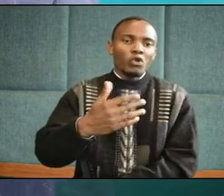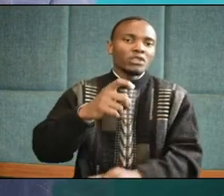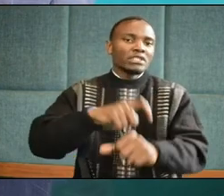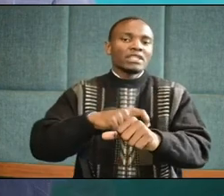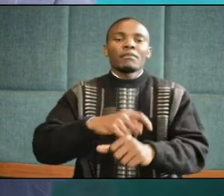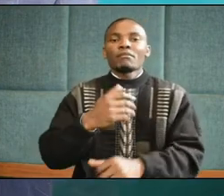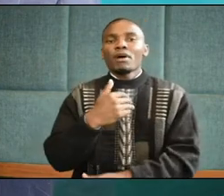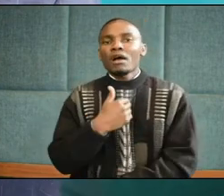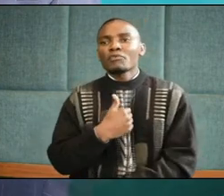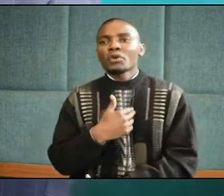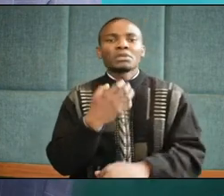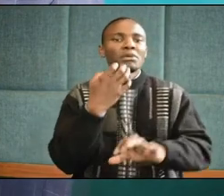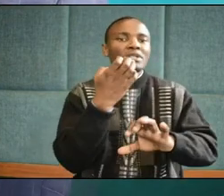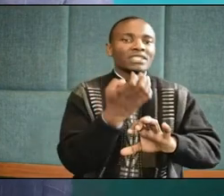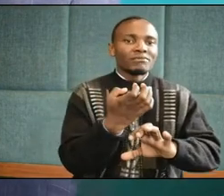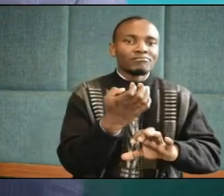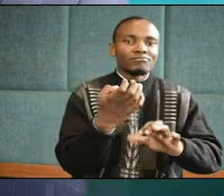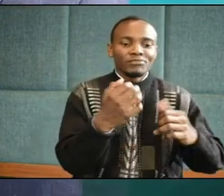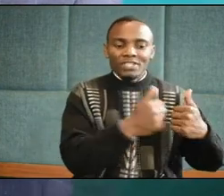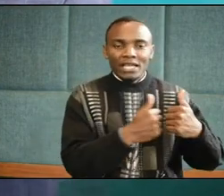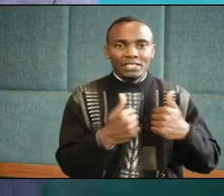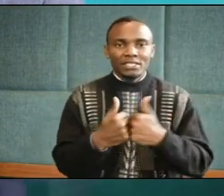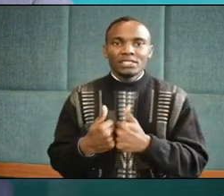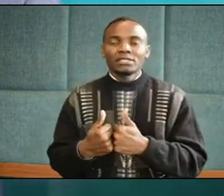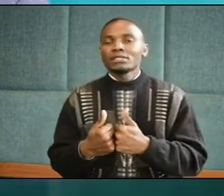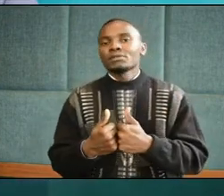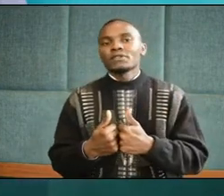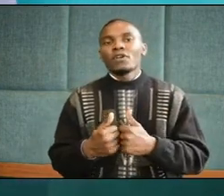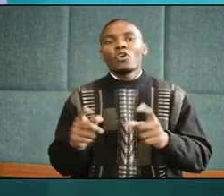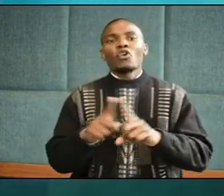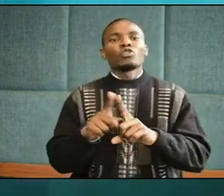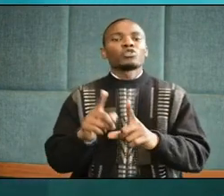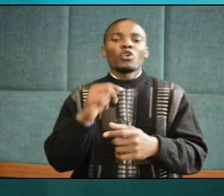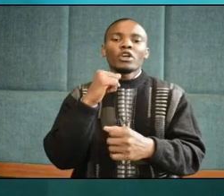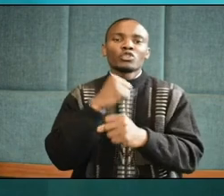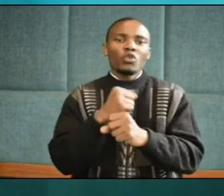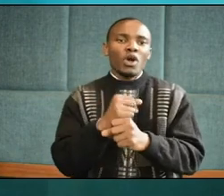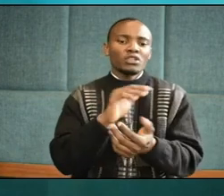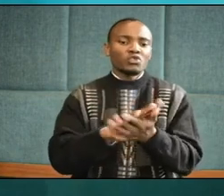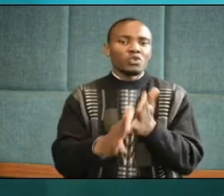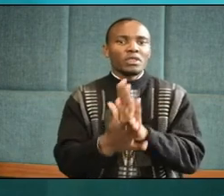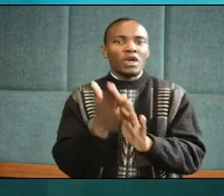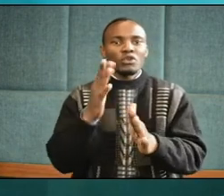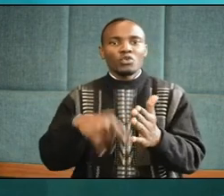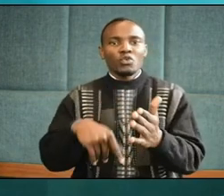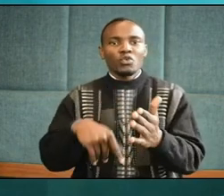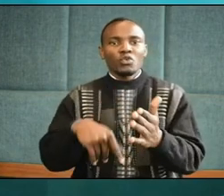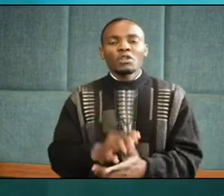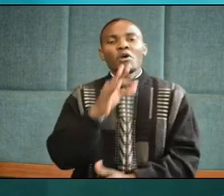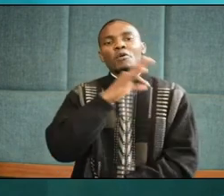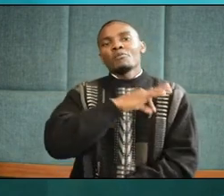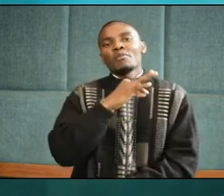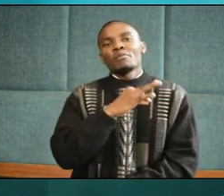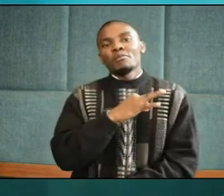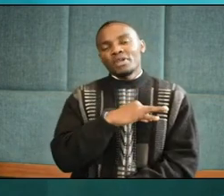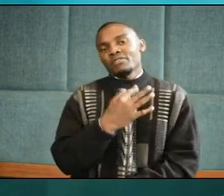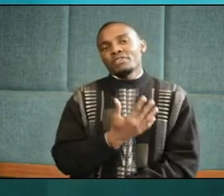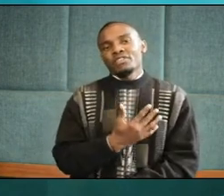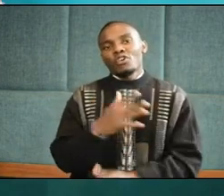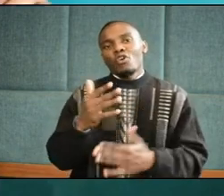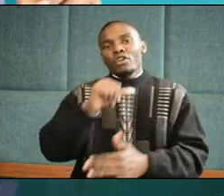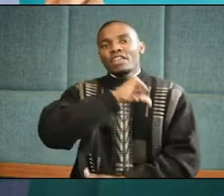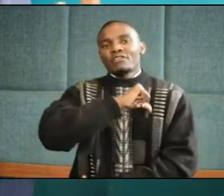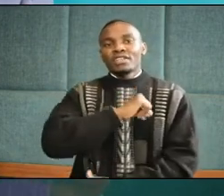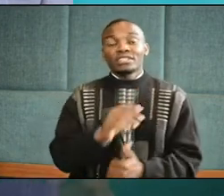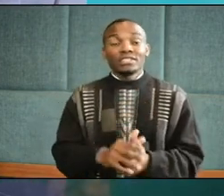unto itself, and it works without motive of gain or advantage. If